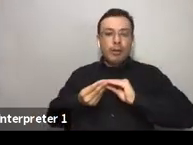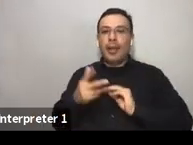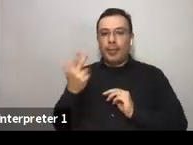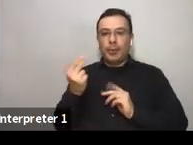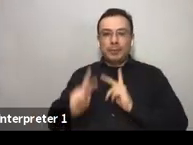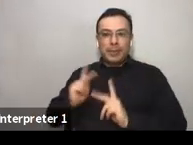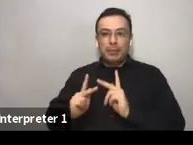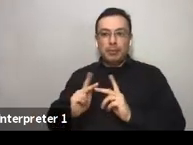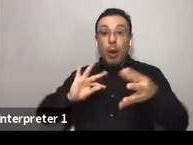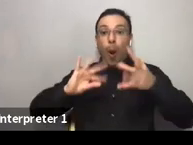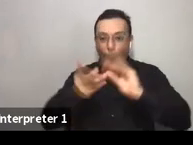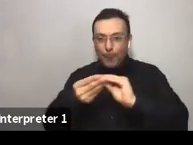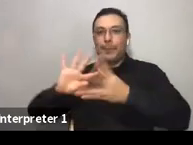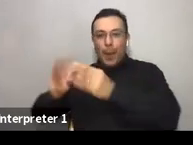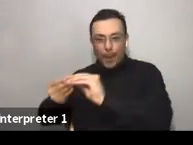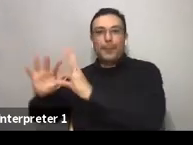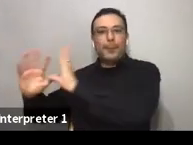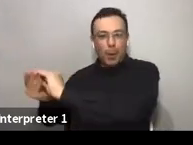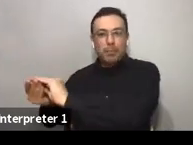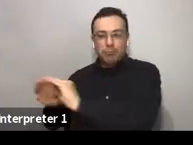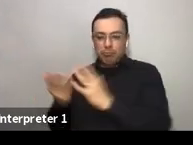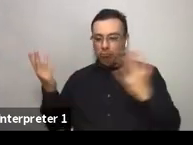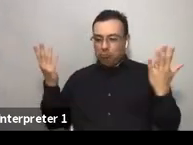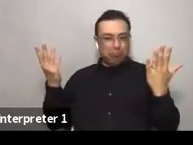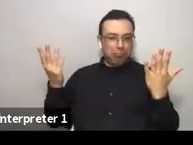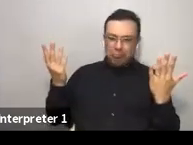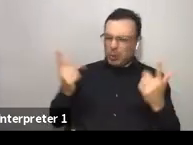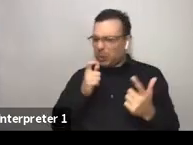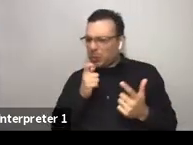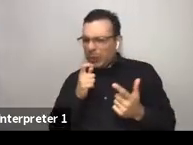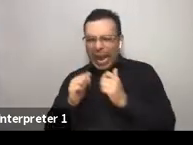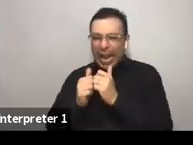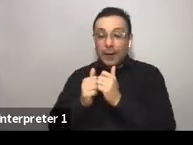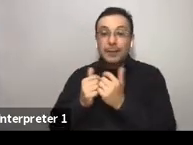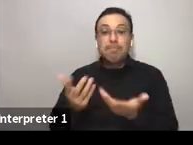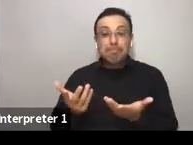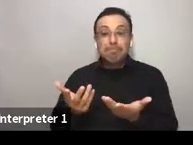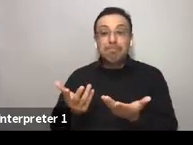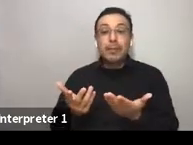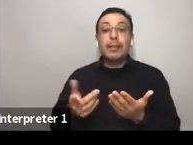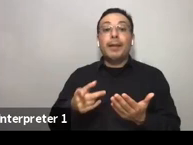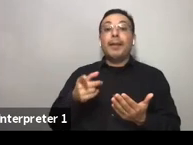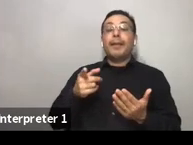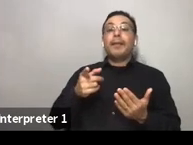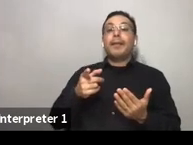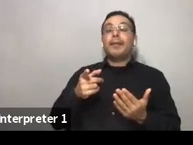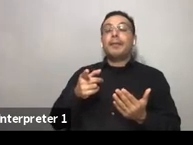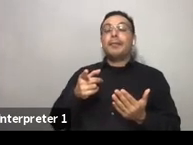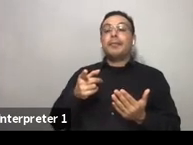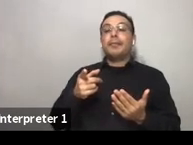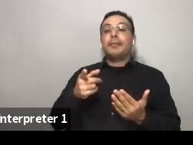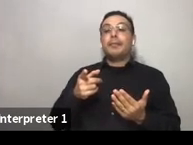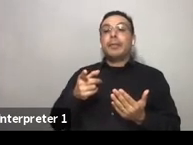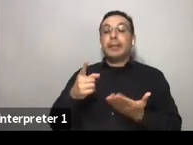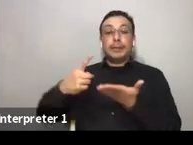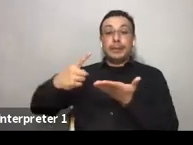But remember, and this is especially important when providing services, again, to people who don't fall into